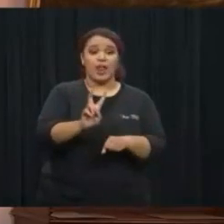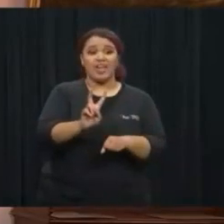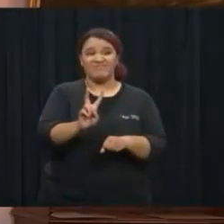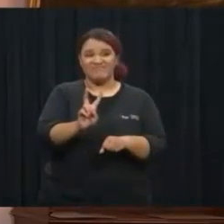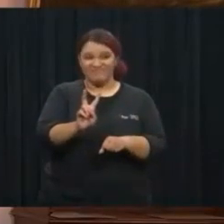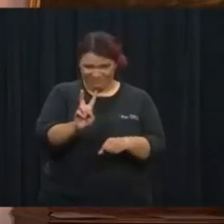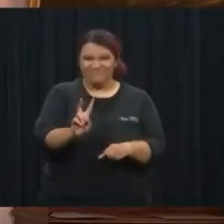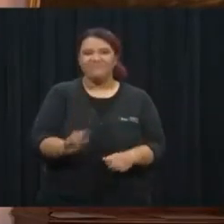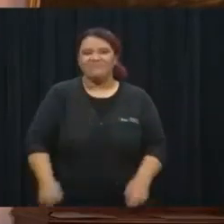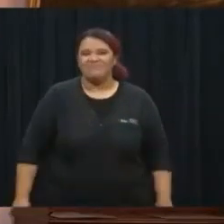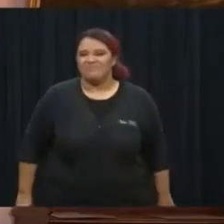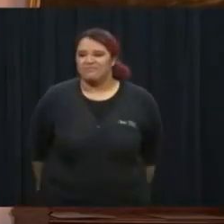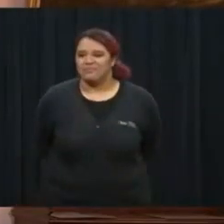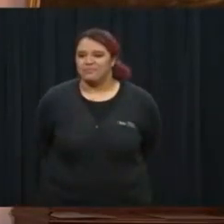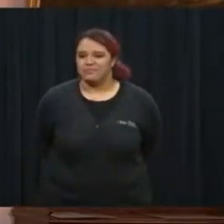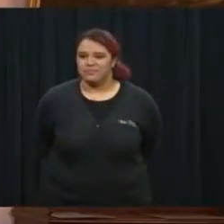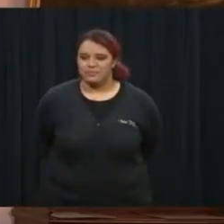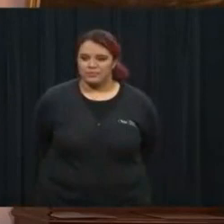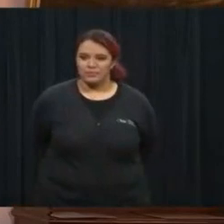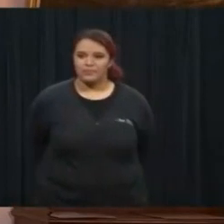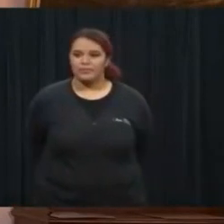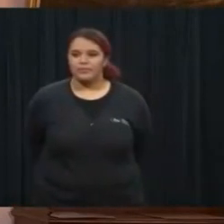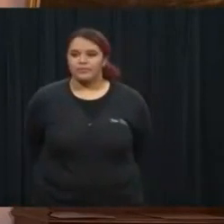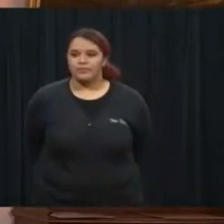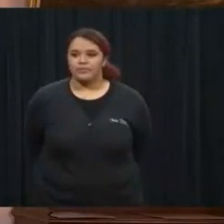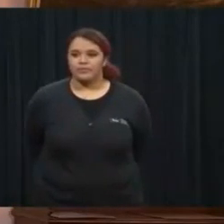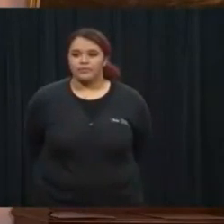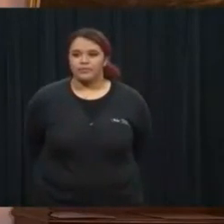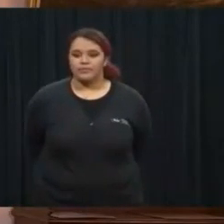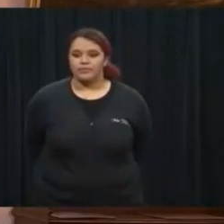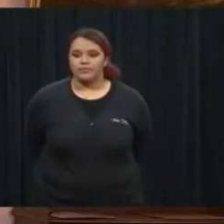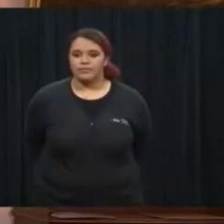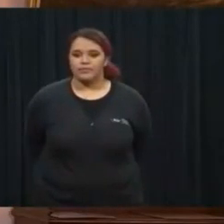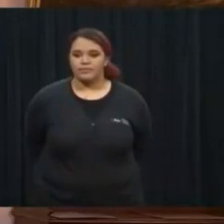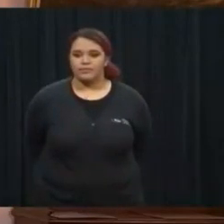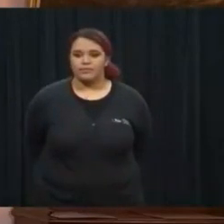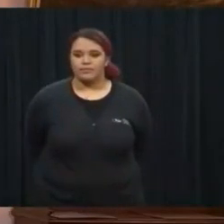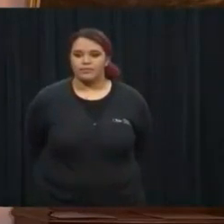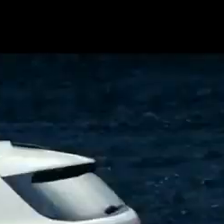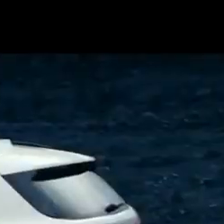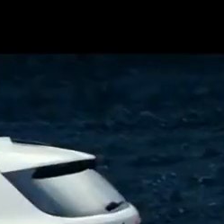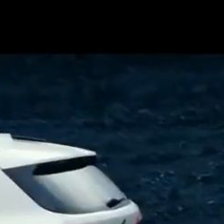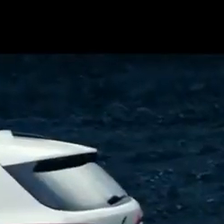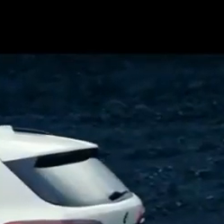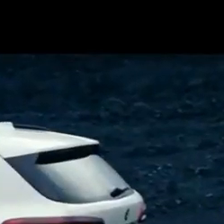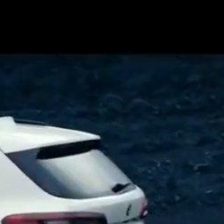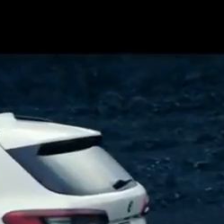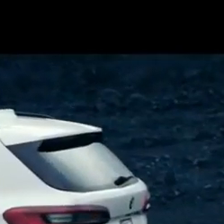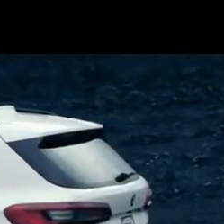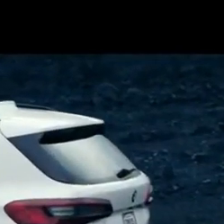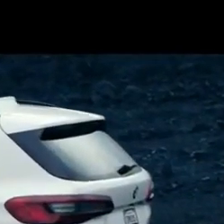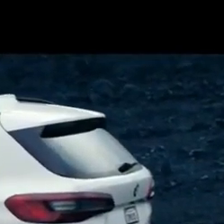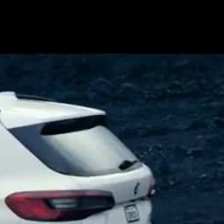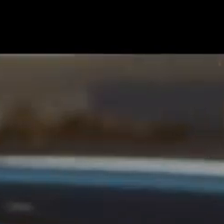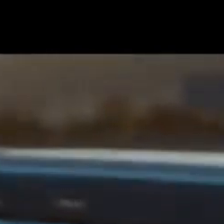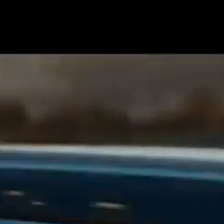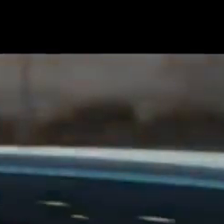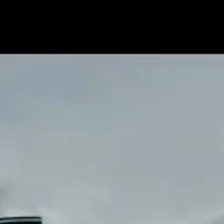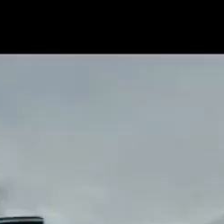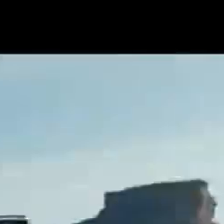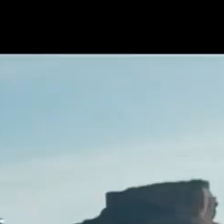We've issued the orders we've issued, and I just will close again by saying that the orders we